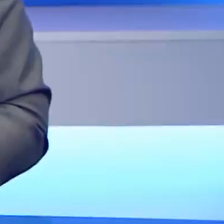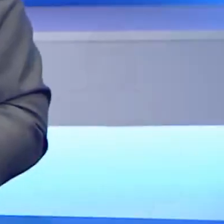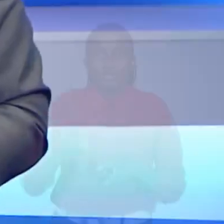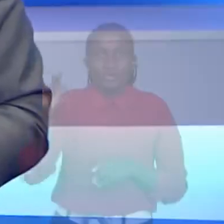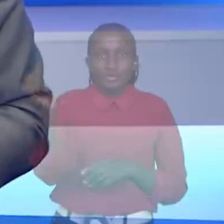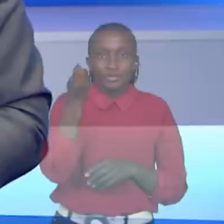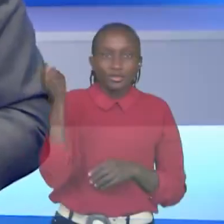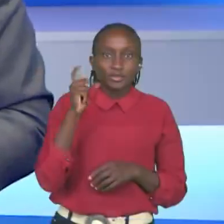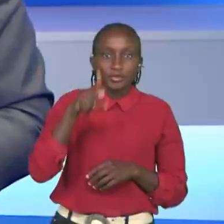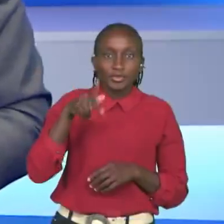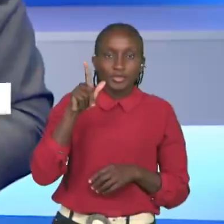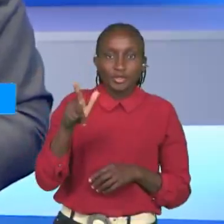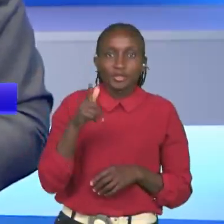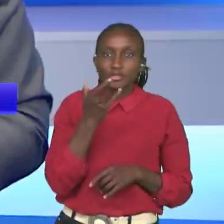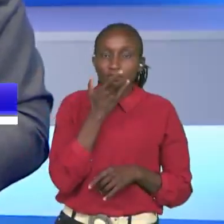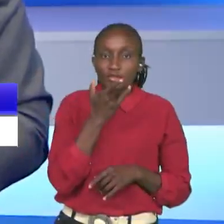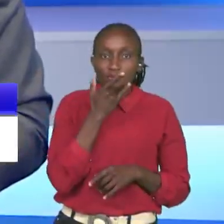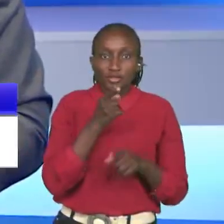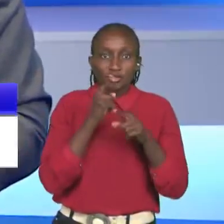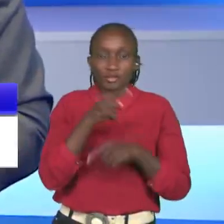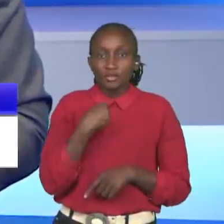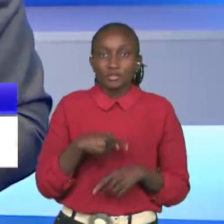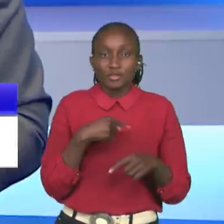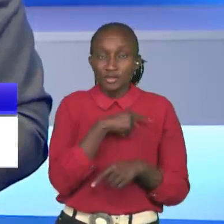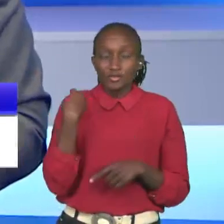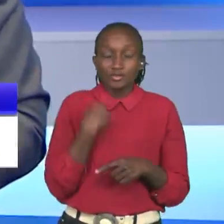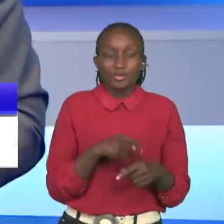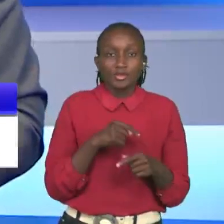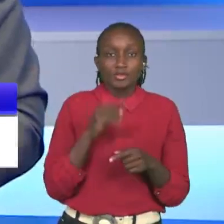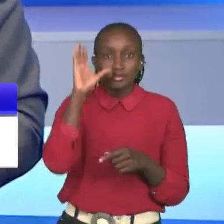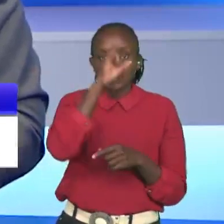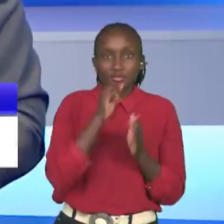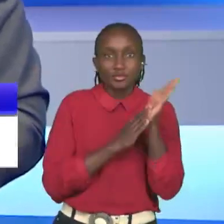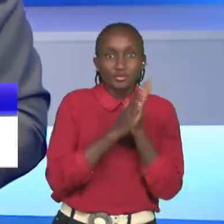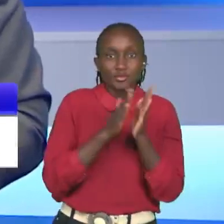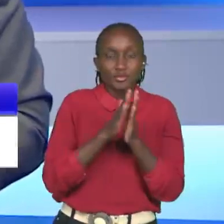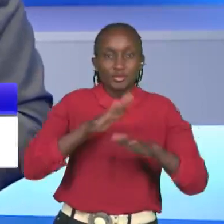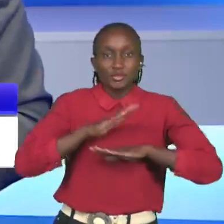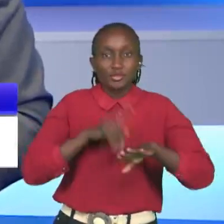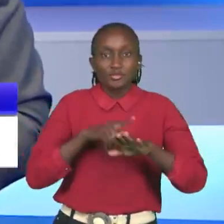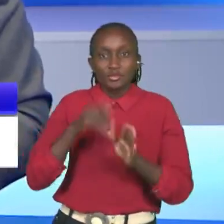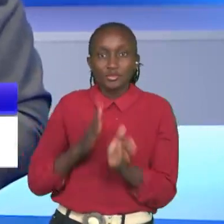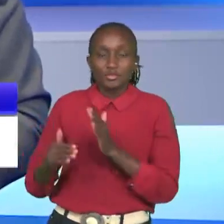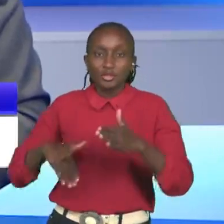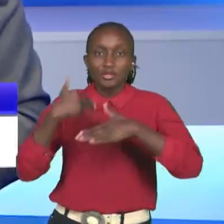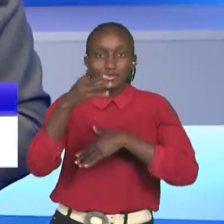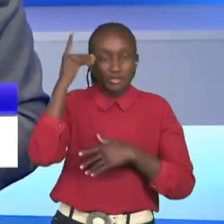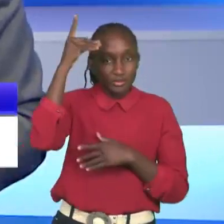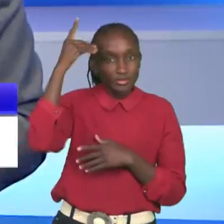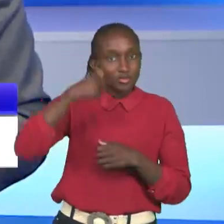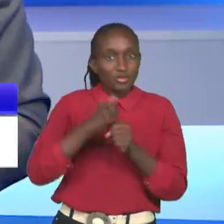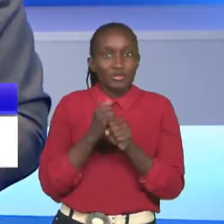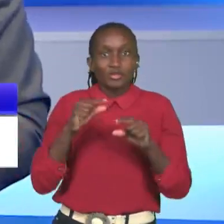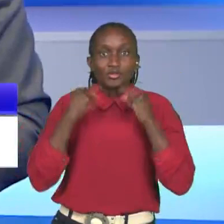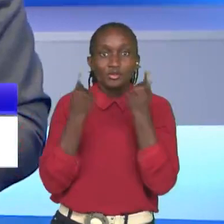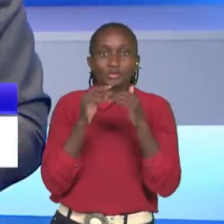Kenya Premier League champions Gor Mahia have blamed lack of motivation and enough time for preparation after the dream of making it to the group stages of